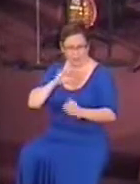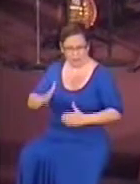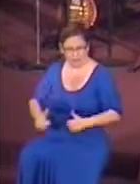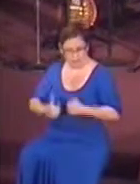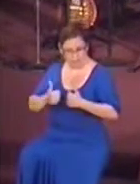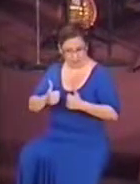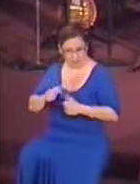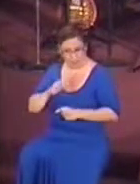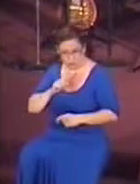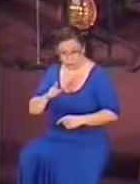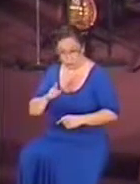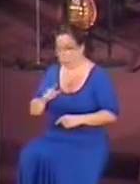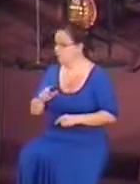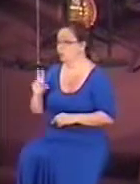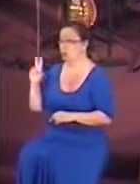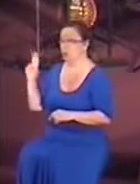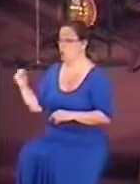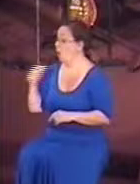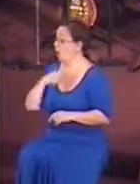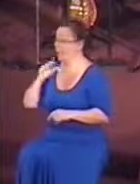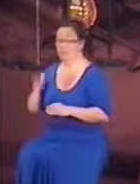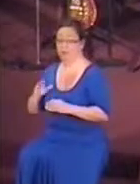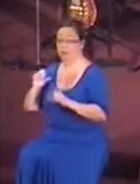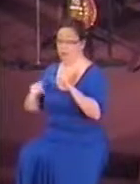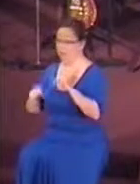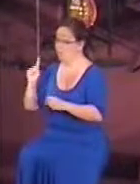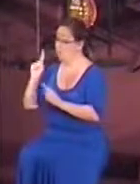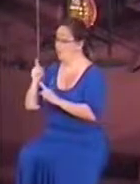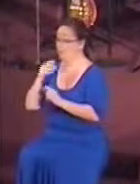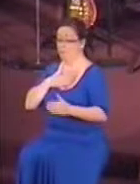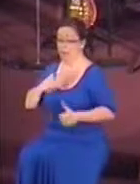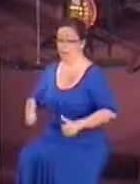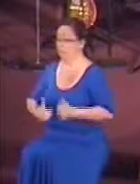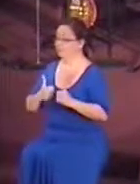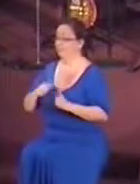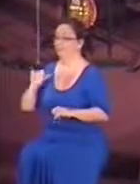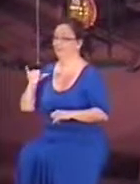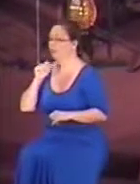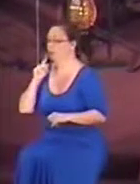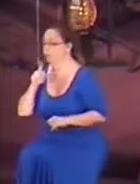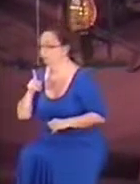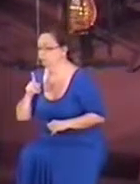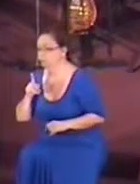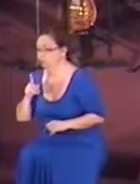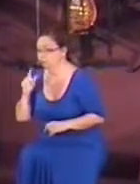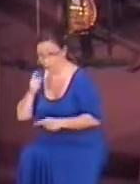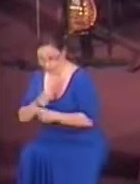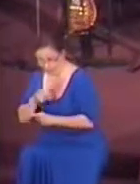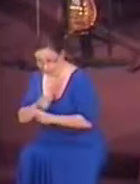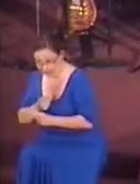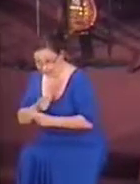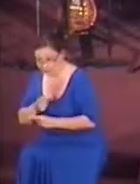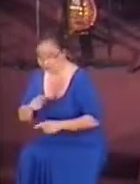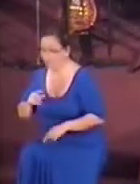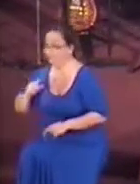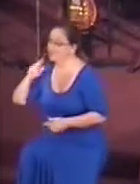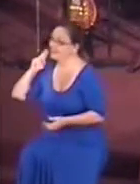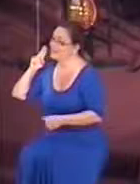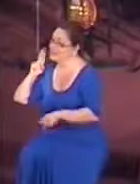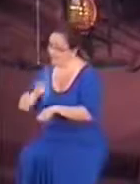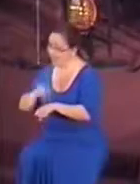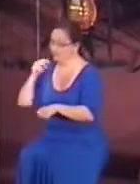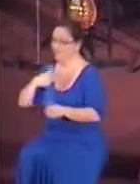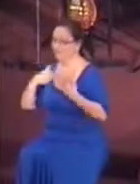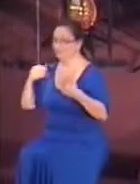I'll say, absolutely not. I've never doubted a moment in my life. Well, that's not true, right? Absolutely, I have